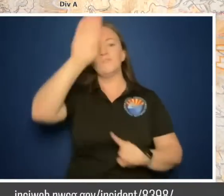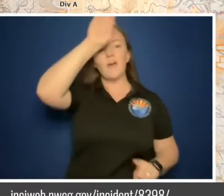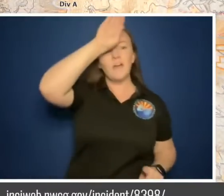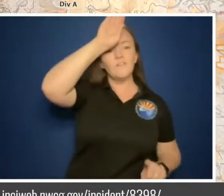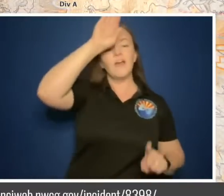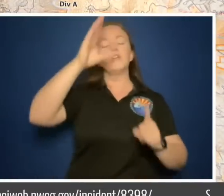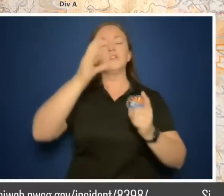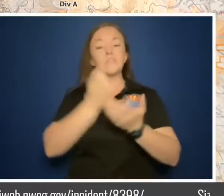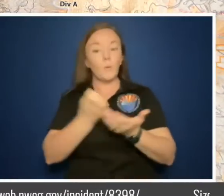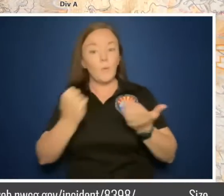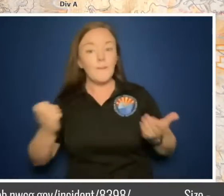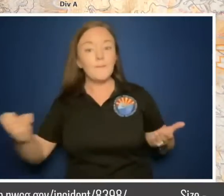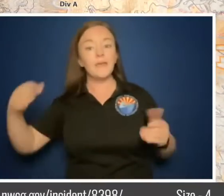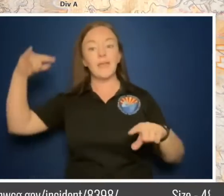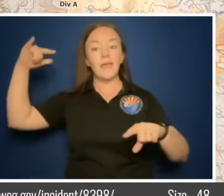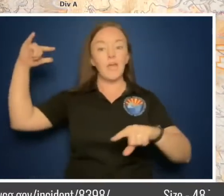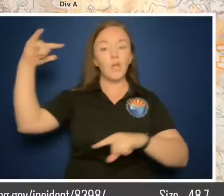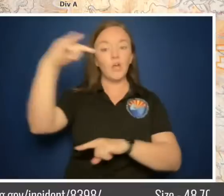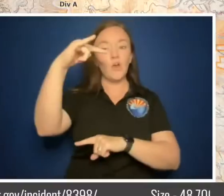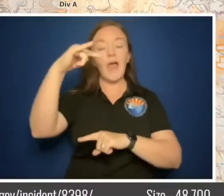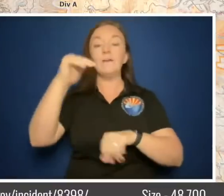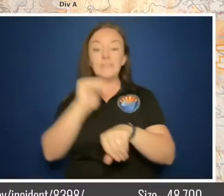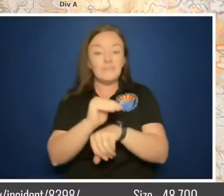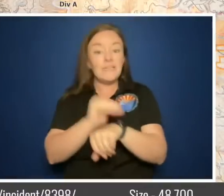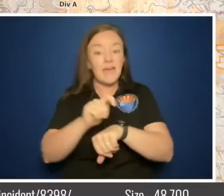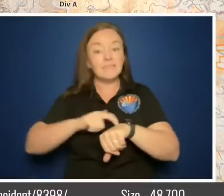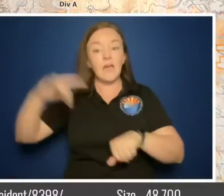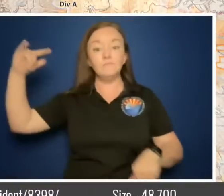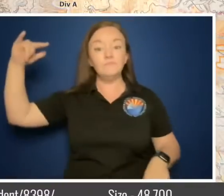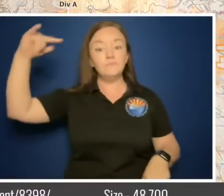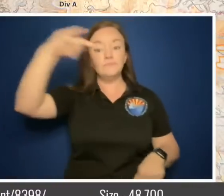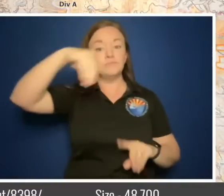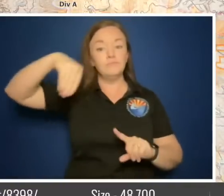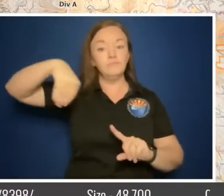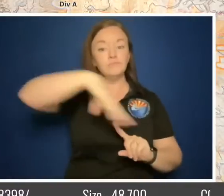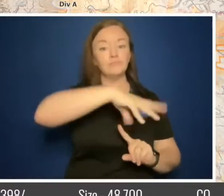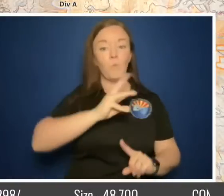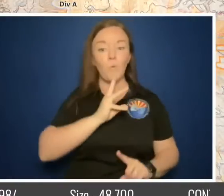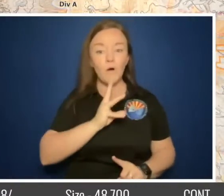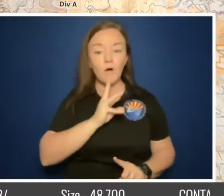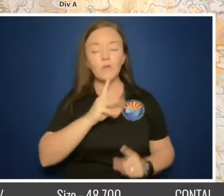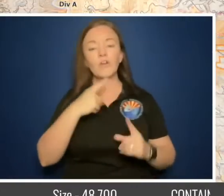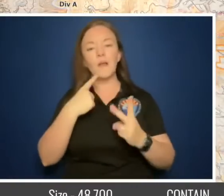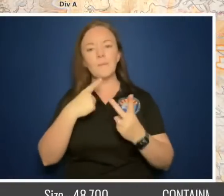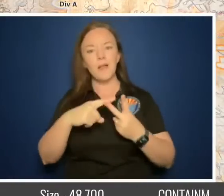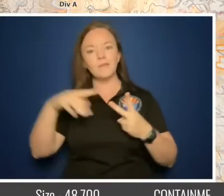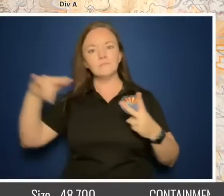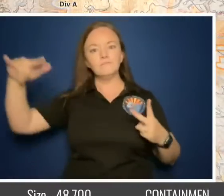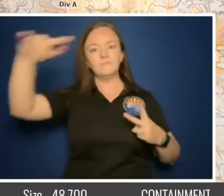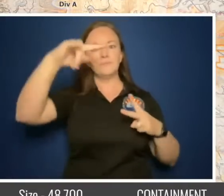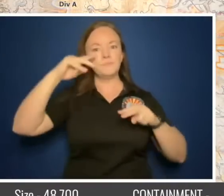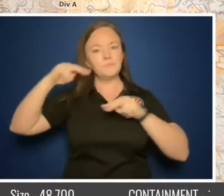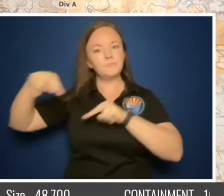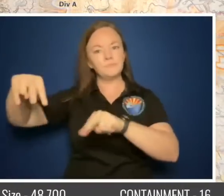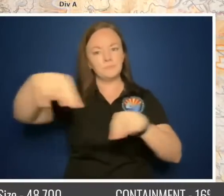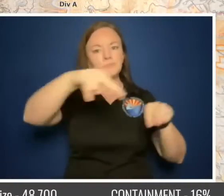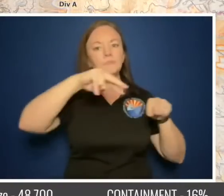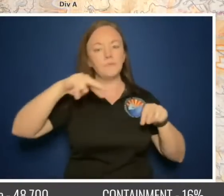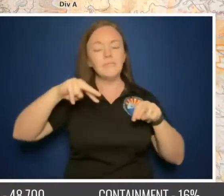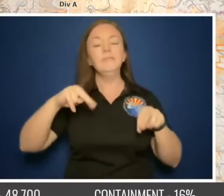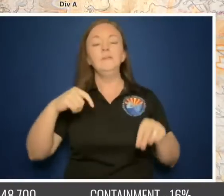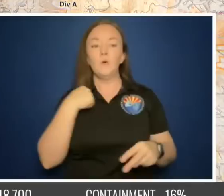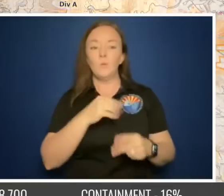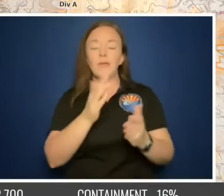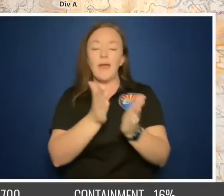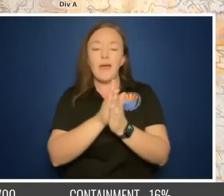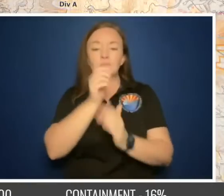equipment, aircraft, and night flying aircraft dropping water and providing aerial reconnaissance across this fire. So we ask you for your patience. We'll continue to update